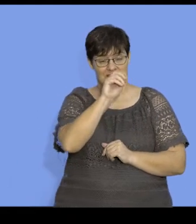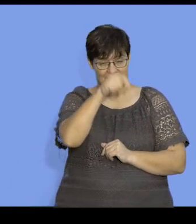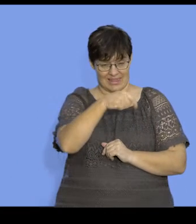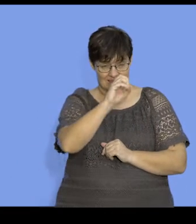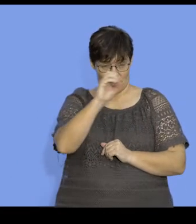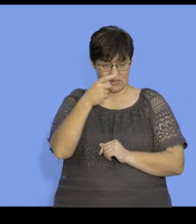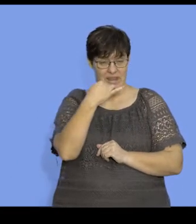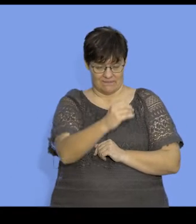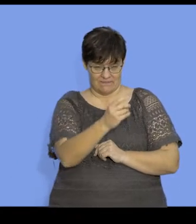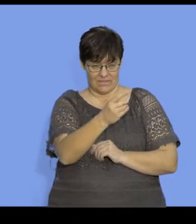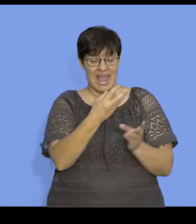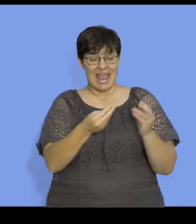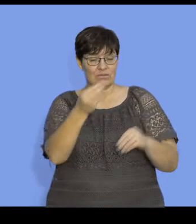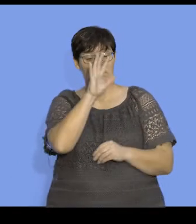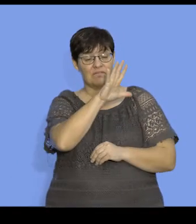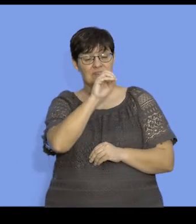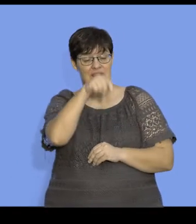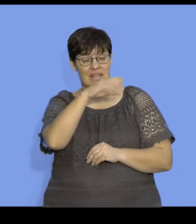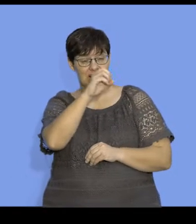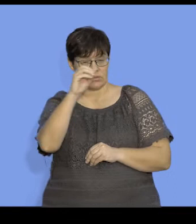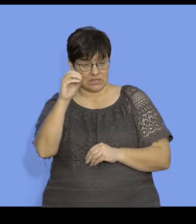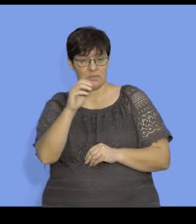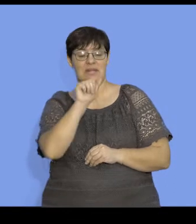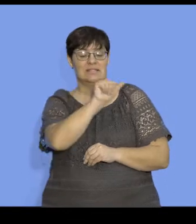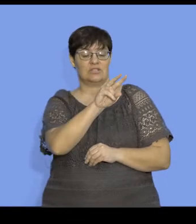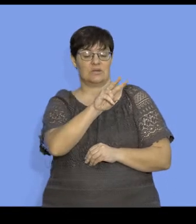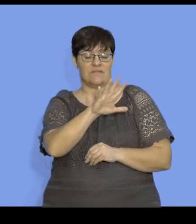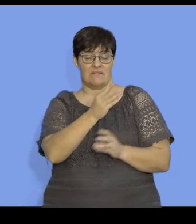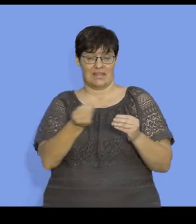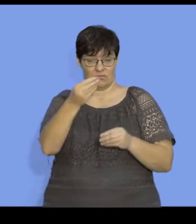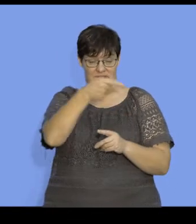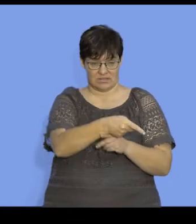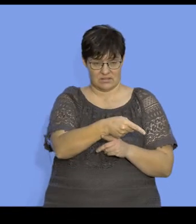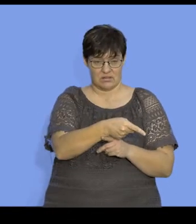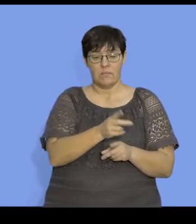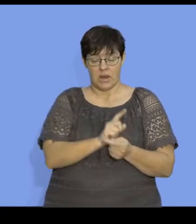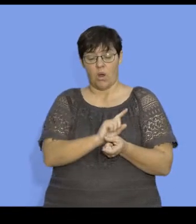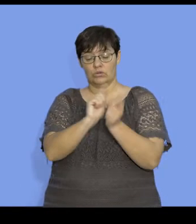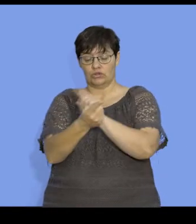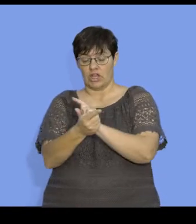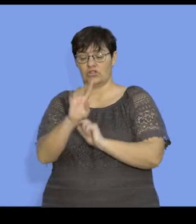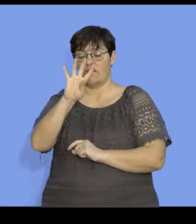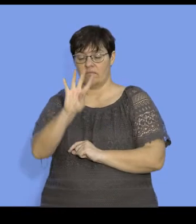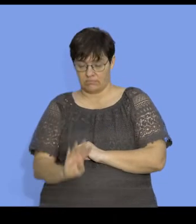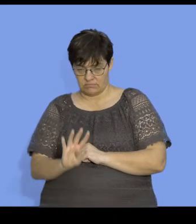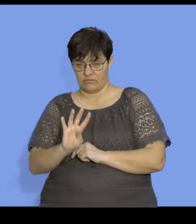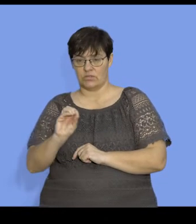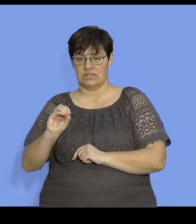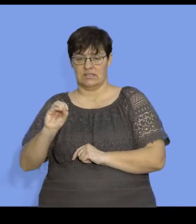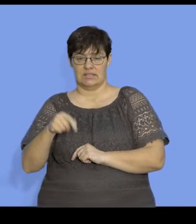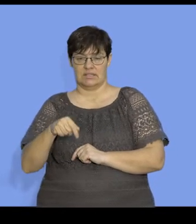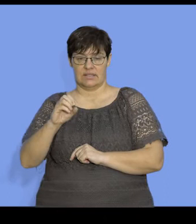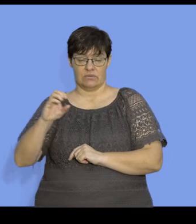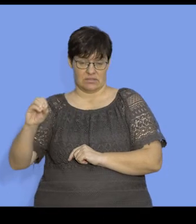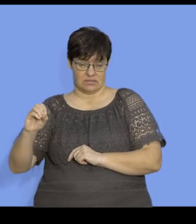Rand. The interest for that month was 625. When my loan changed to 40,000